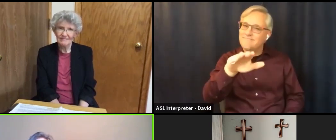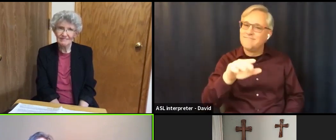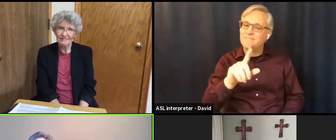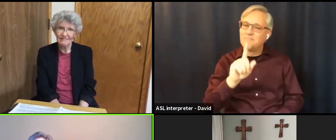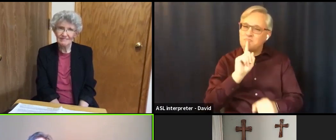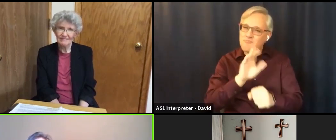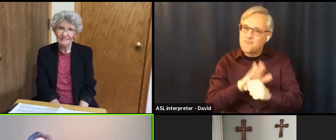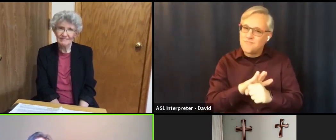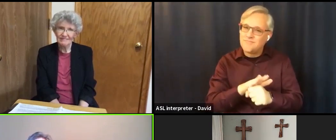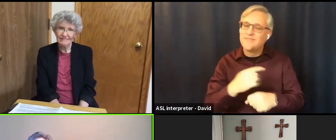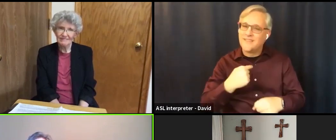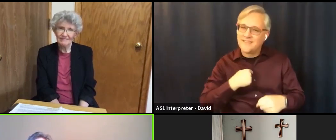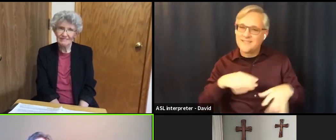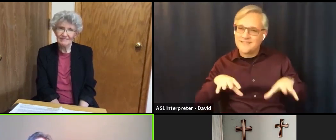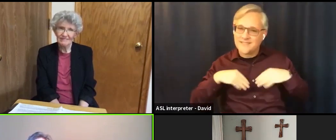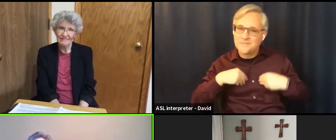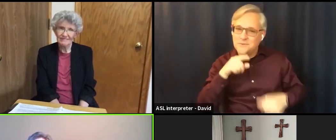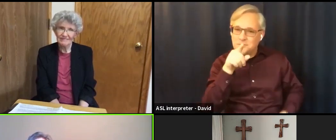are accepted.